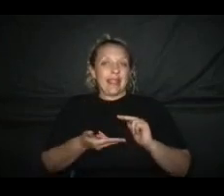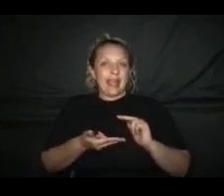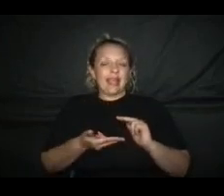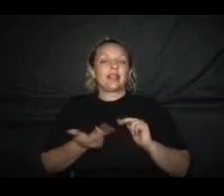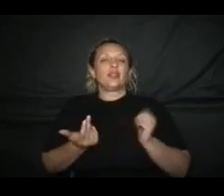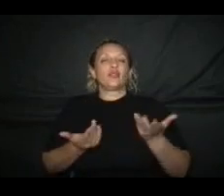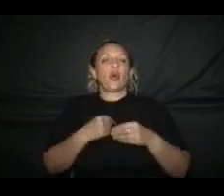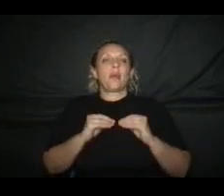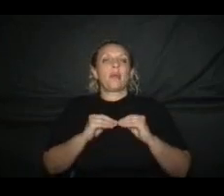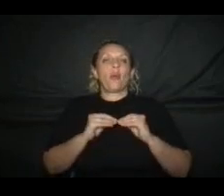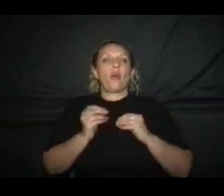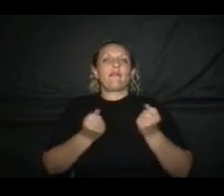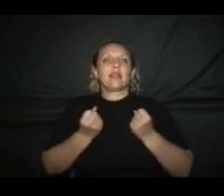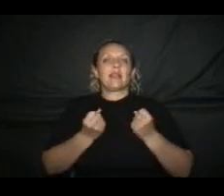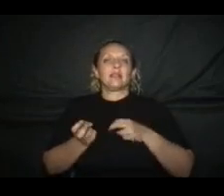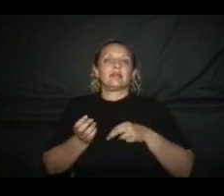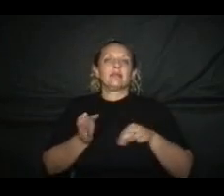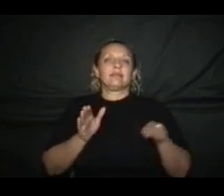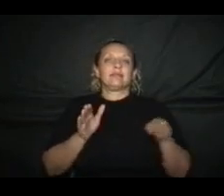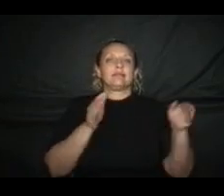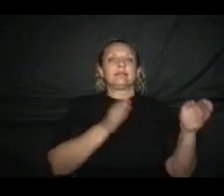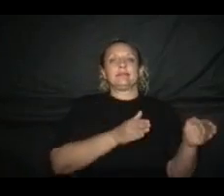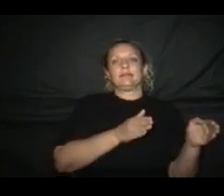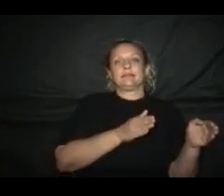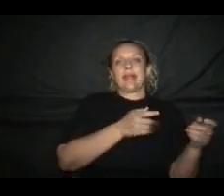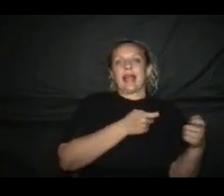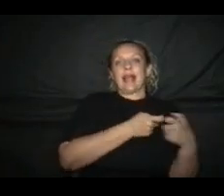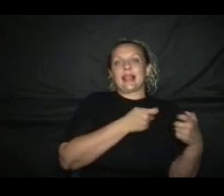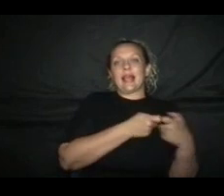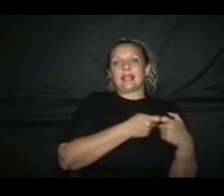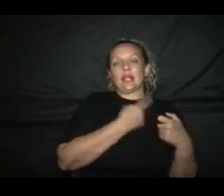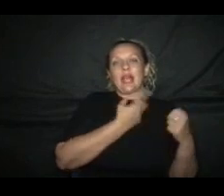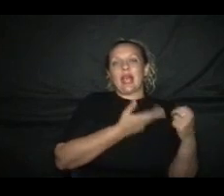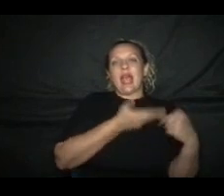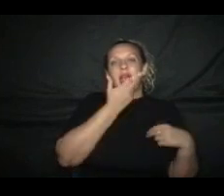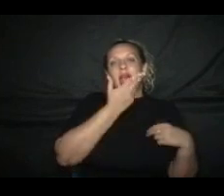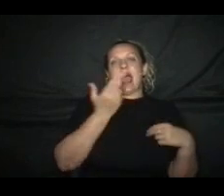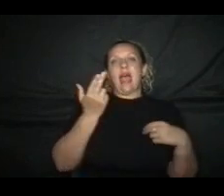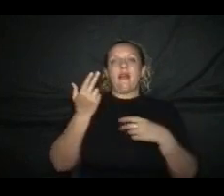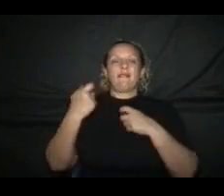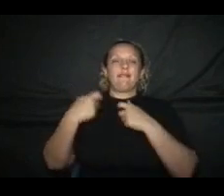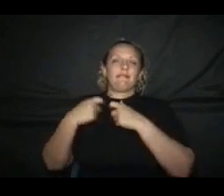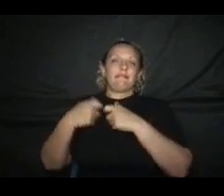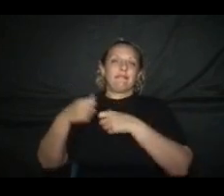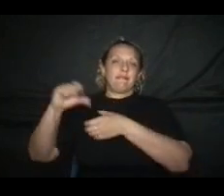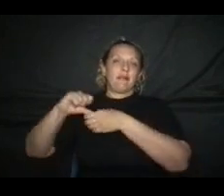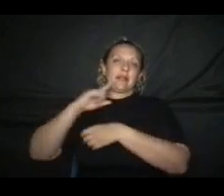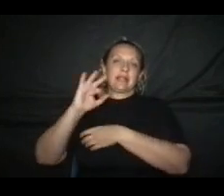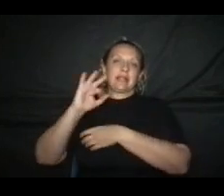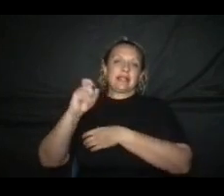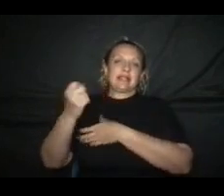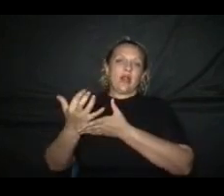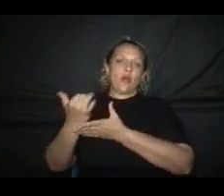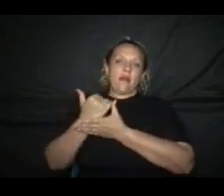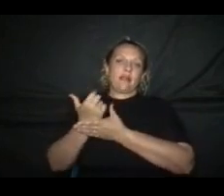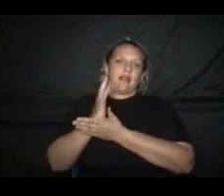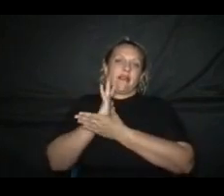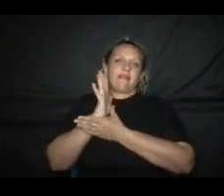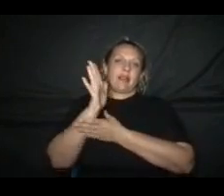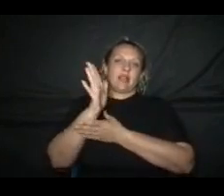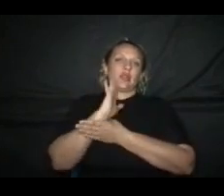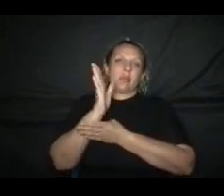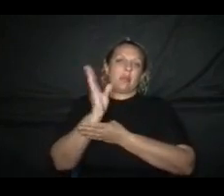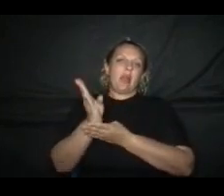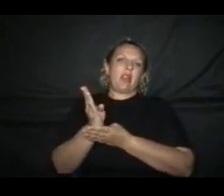more vehicles move to electric and as higher fuel standards. The gas tax revenue is something eventually that'll probably have to